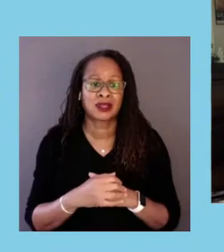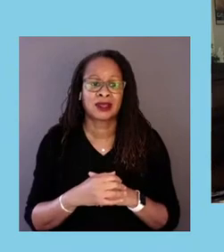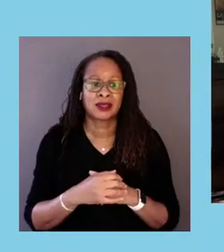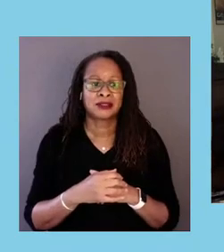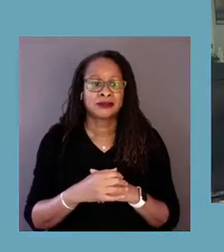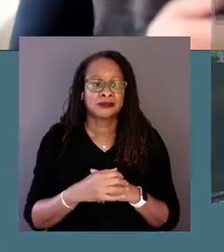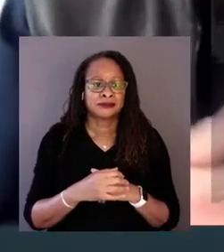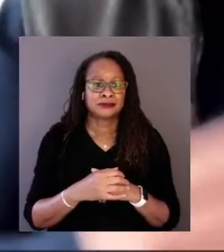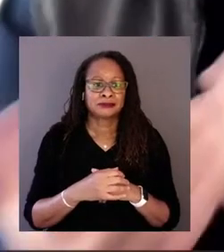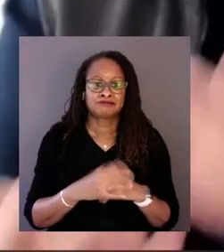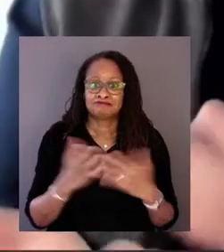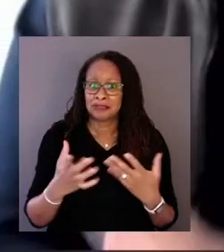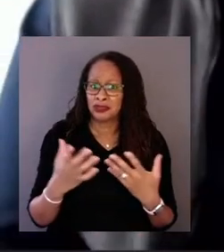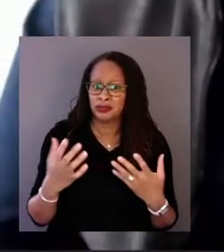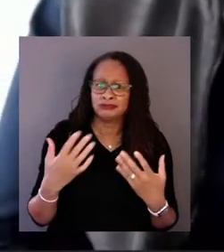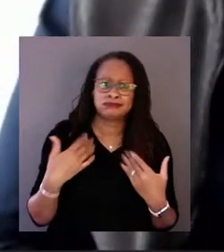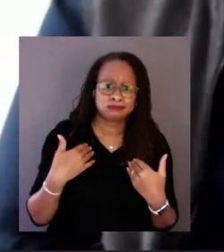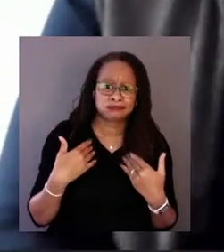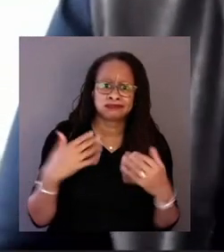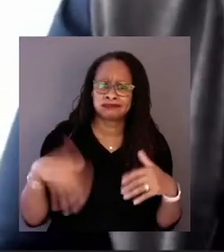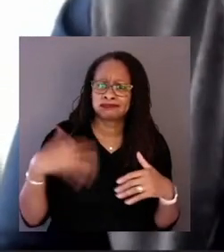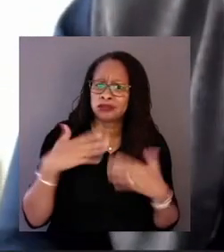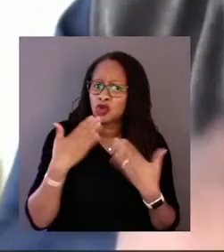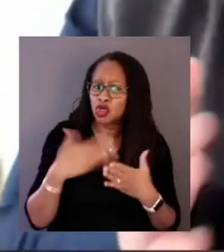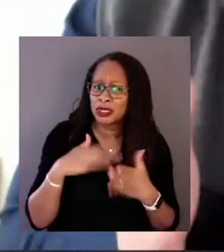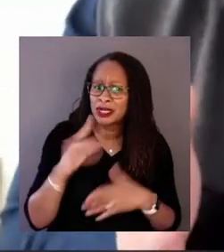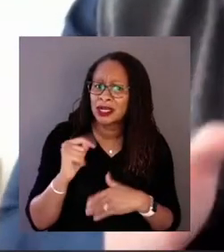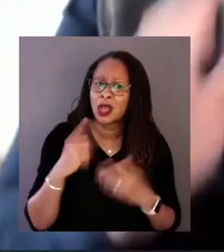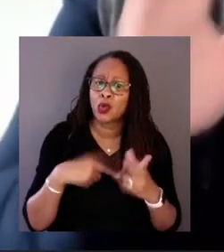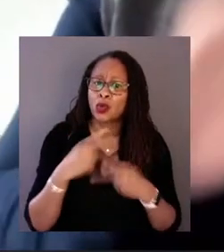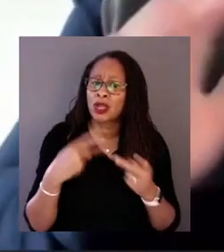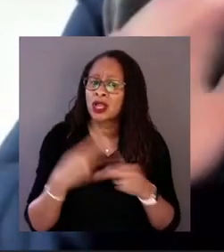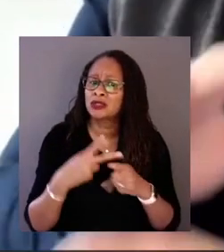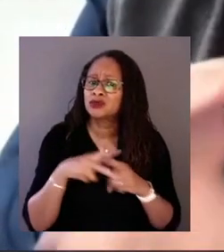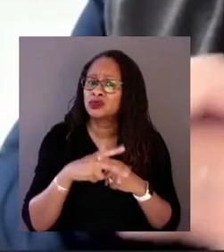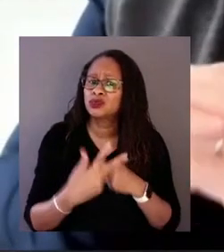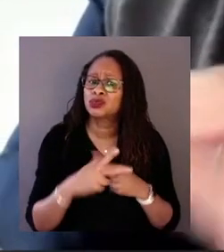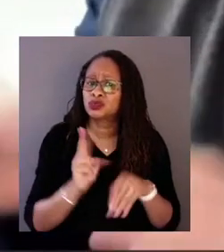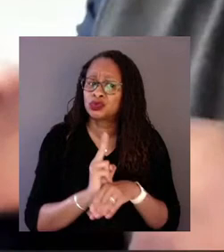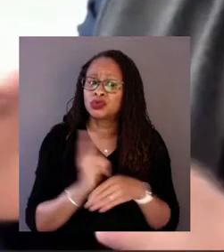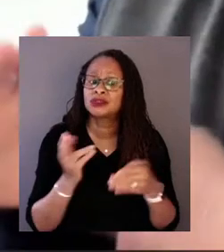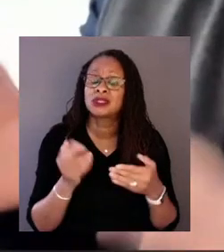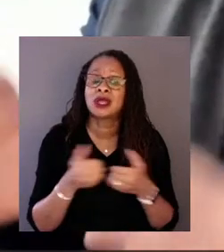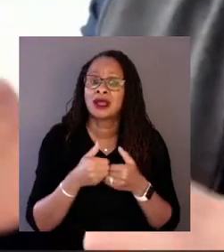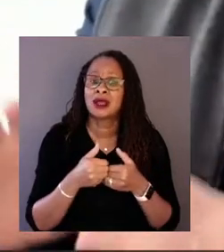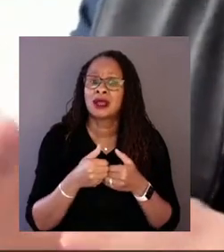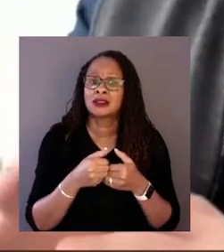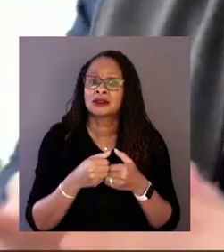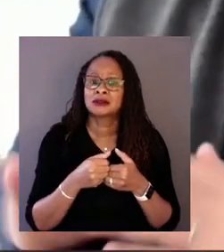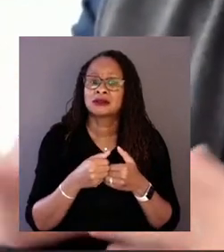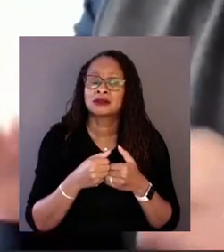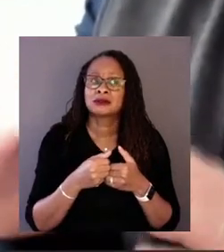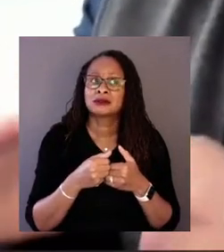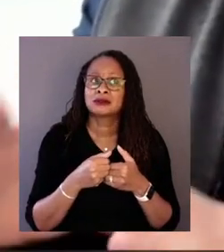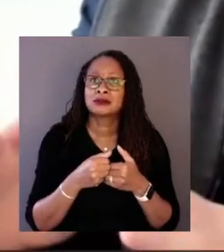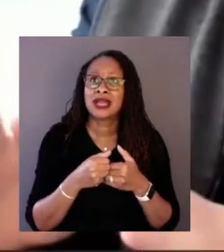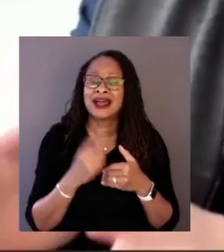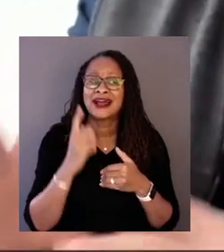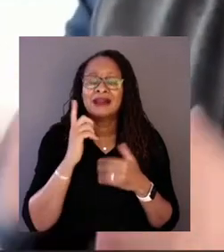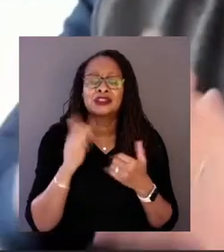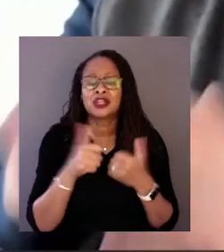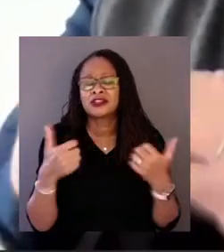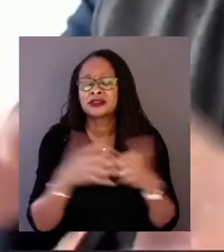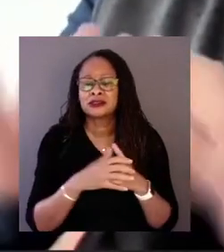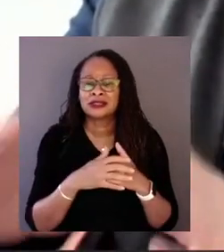you've been so good at it. And I would say, I would want to ask you, what kind of tools do you use besides, which I think is completely undervalued here, being a nice